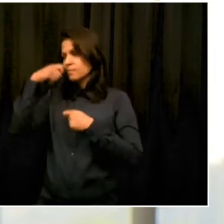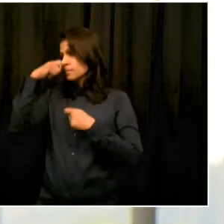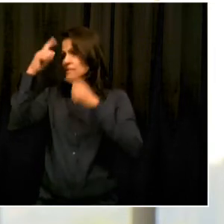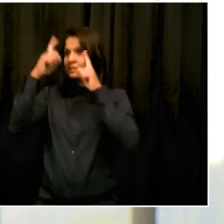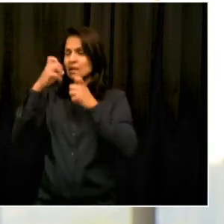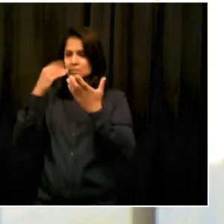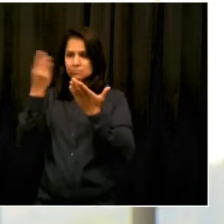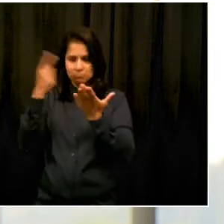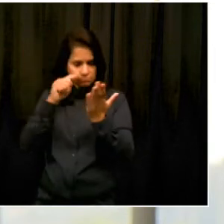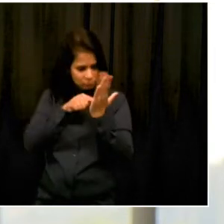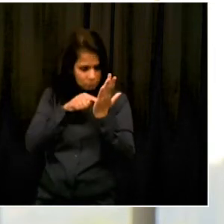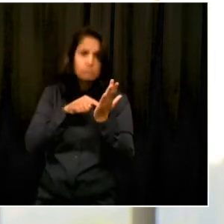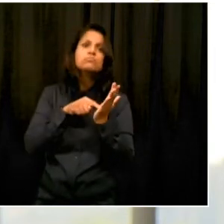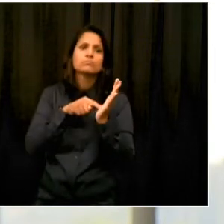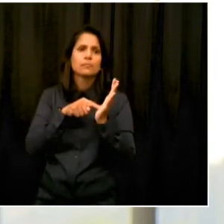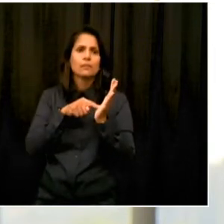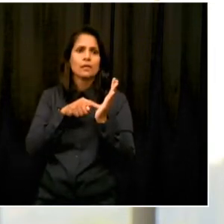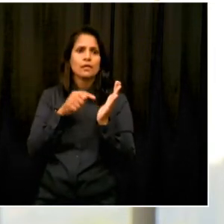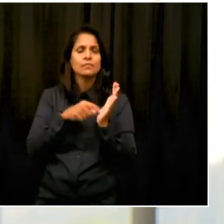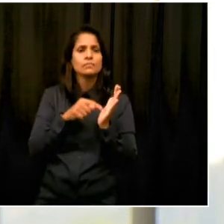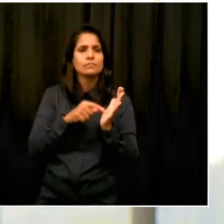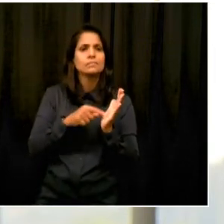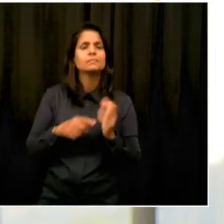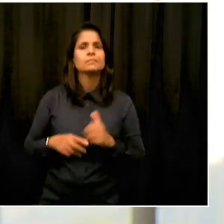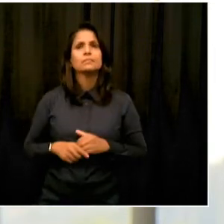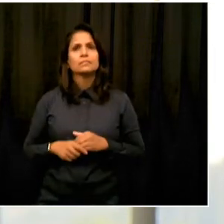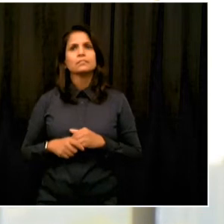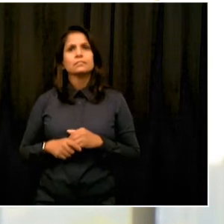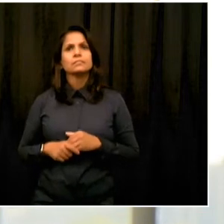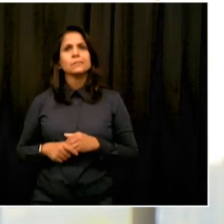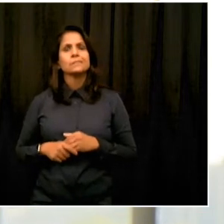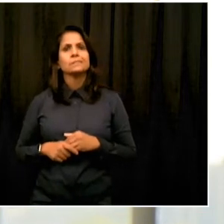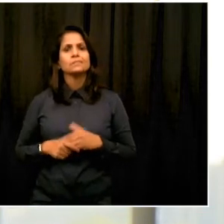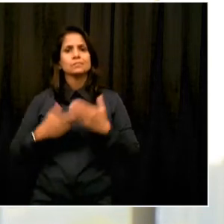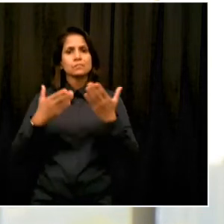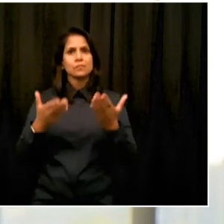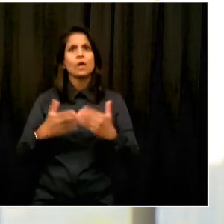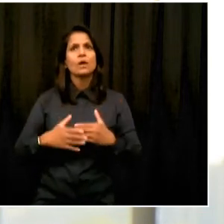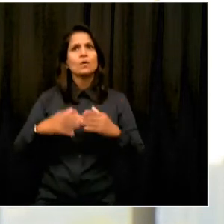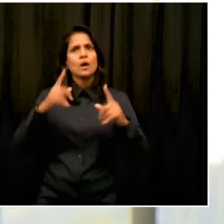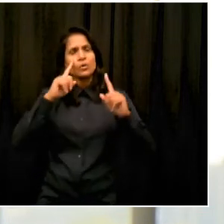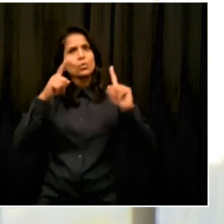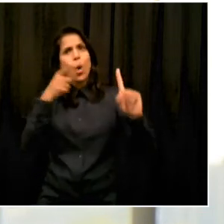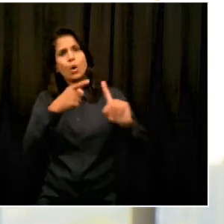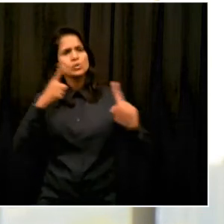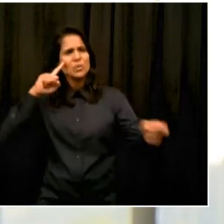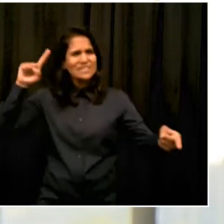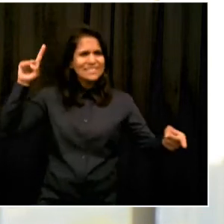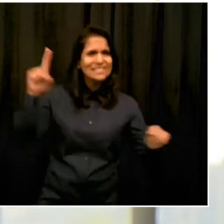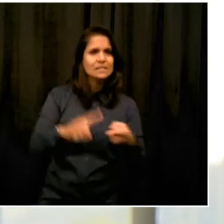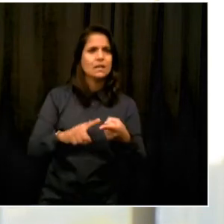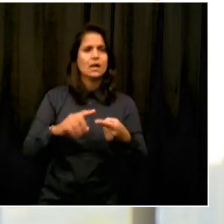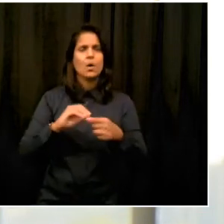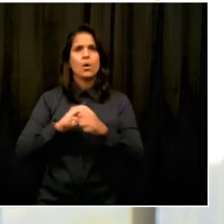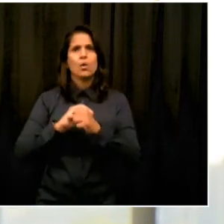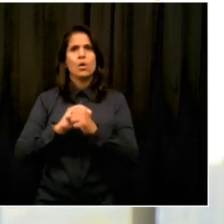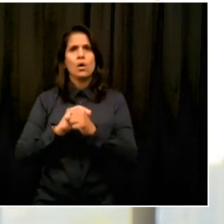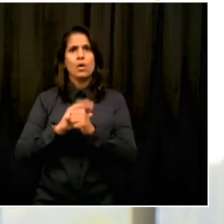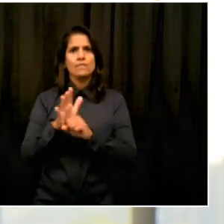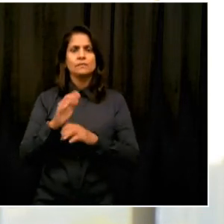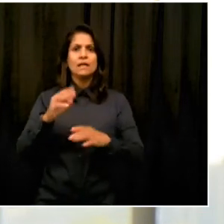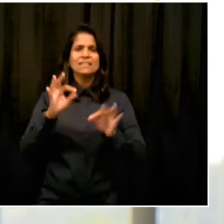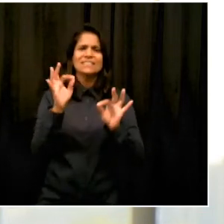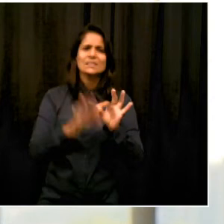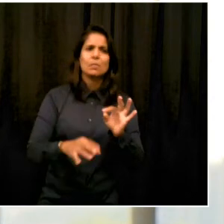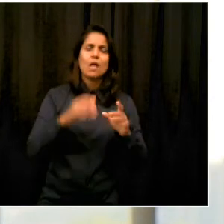So I think literally it's been a tactic to sort of make testing simpler, less invasive, to make sure everyone knows it's free, readily